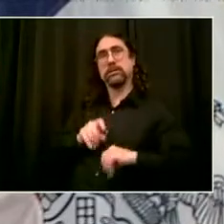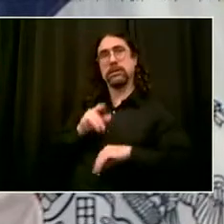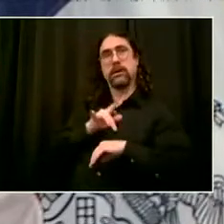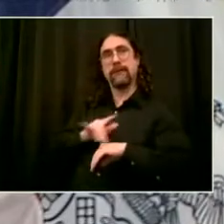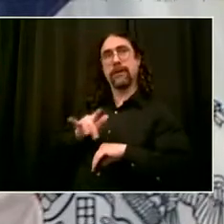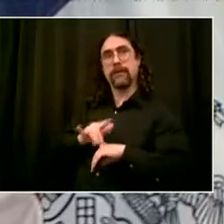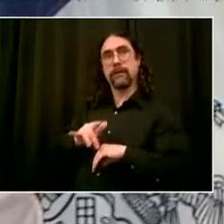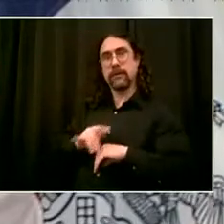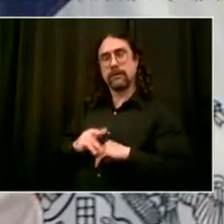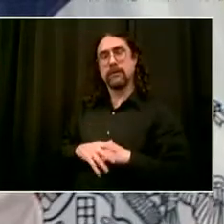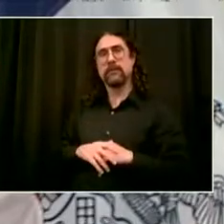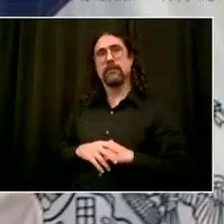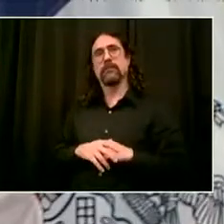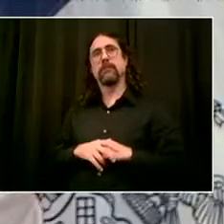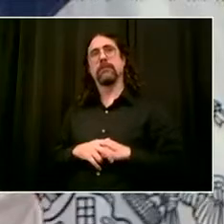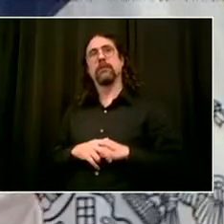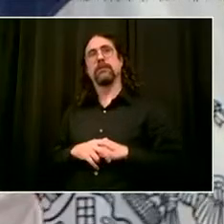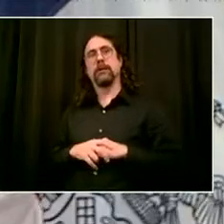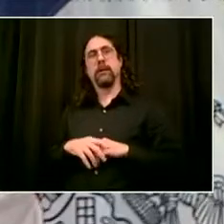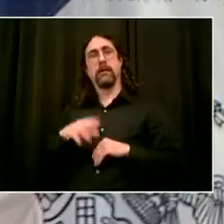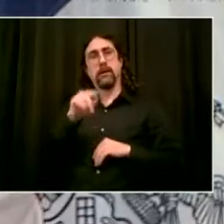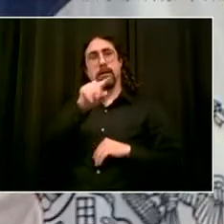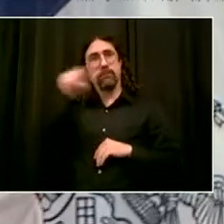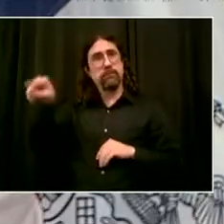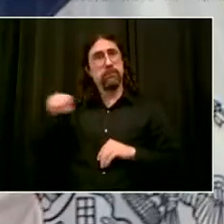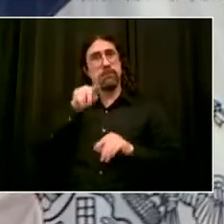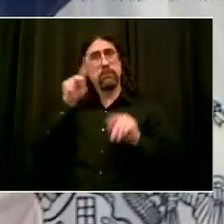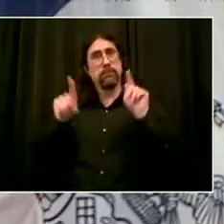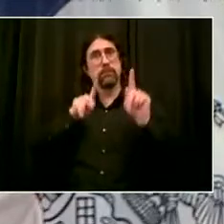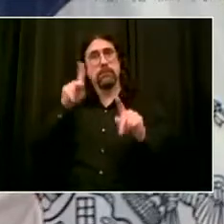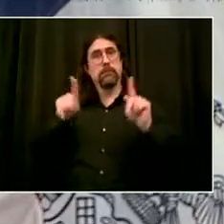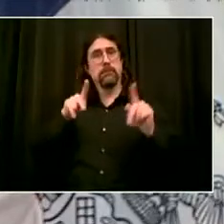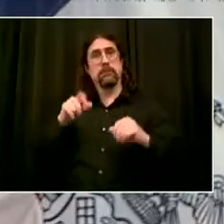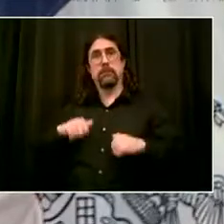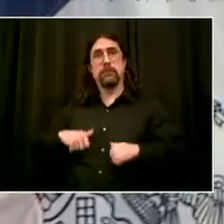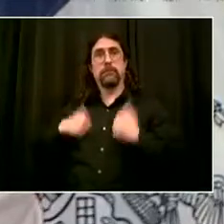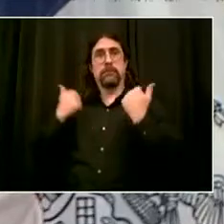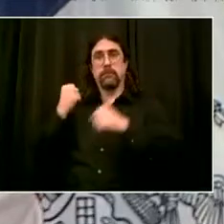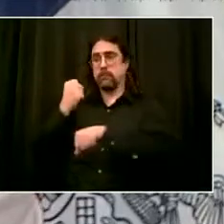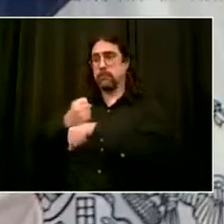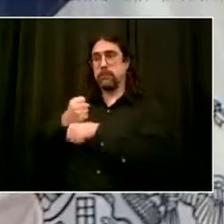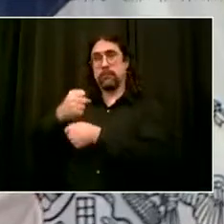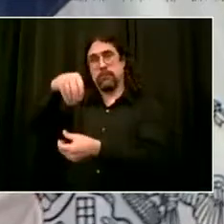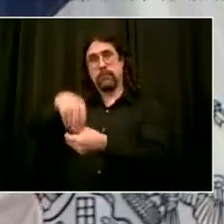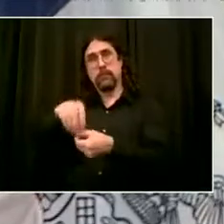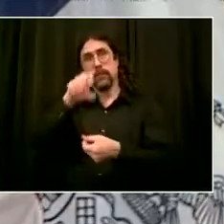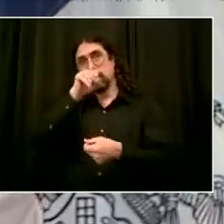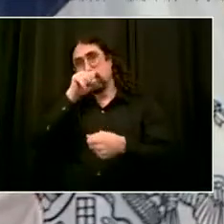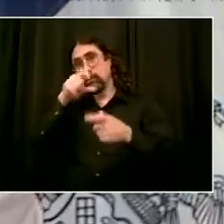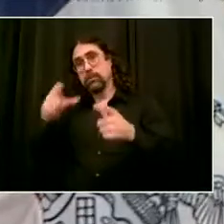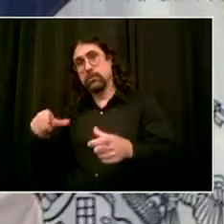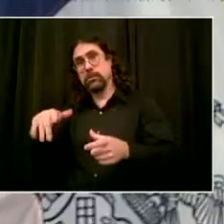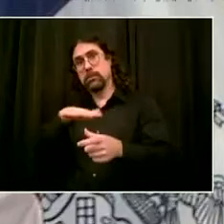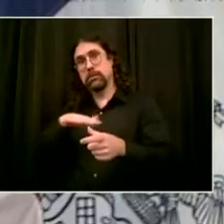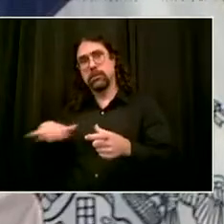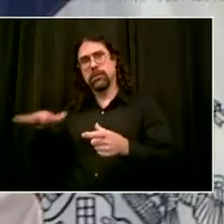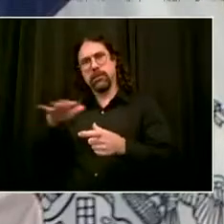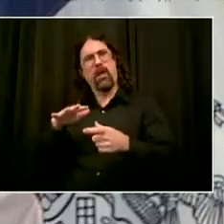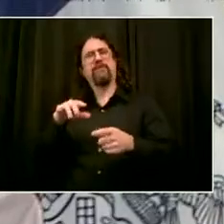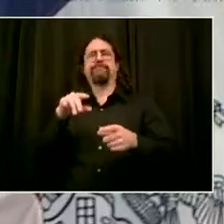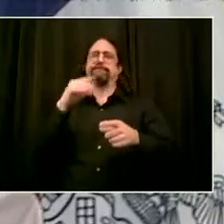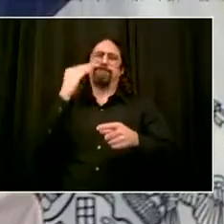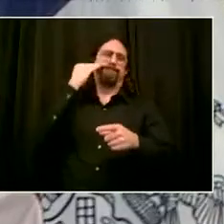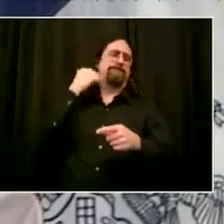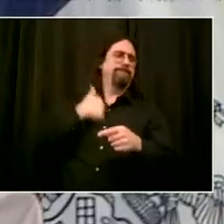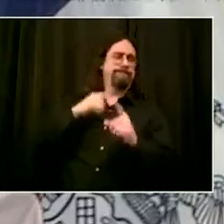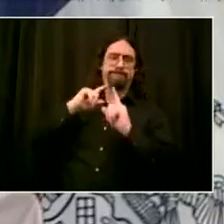lot remember New York City first of all we opened our schools when almost no major city in America did but second we put a strong testing approach